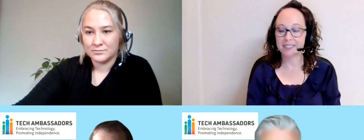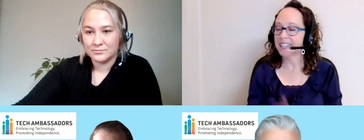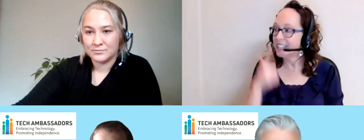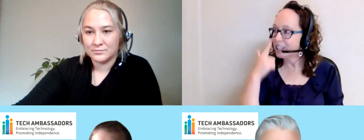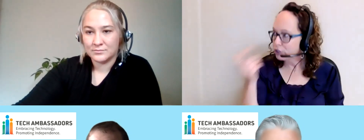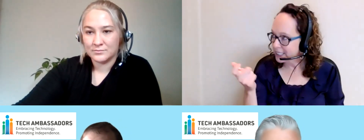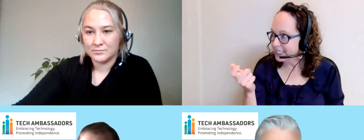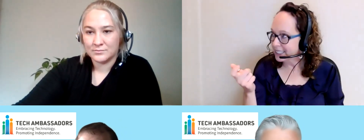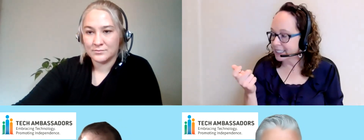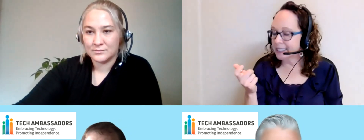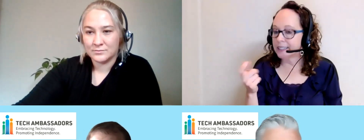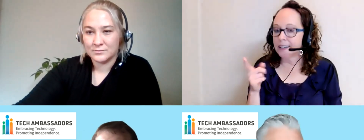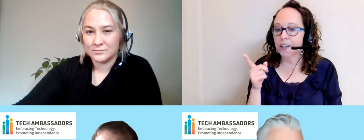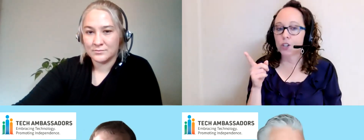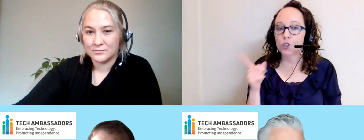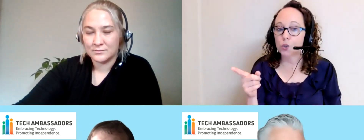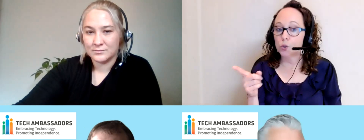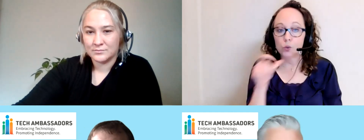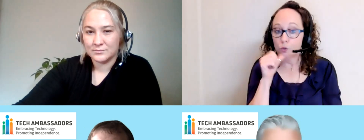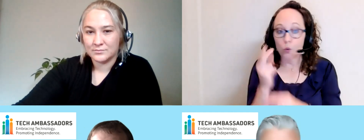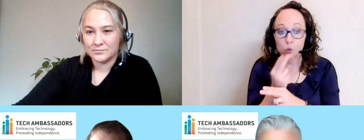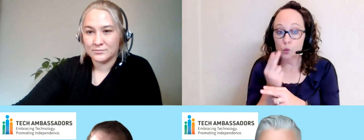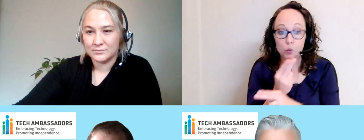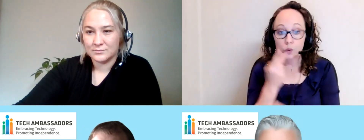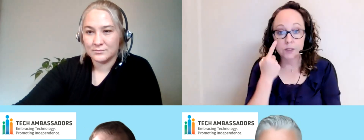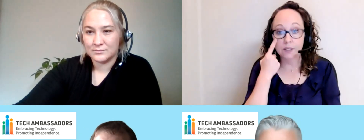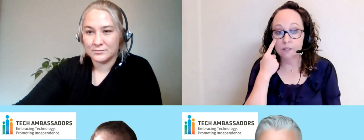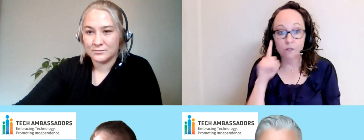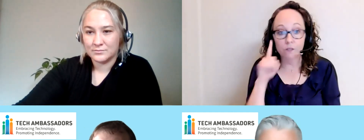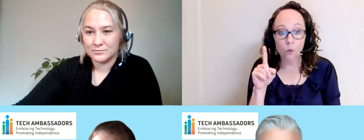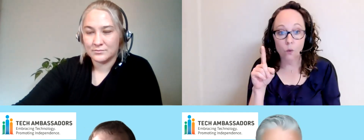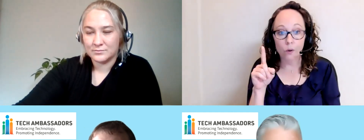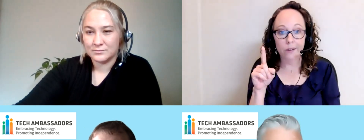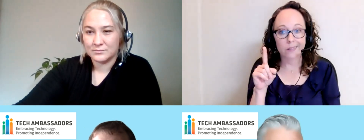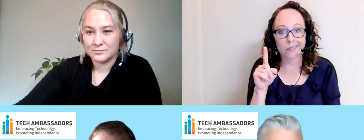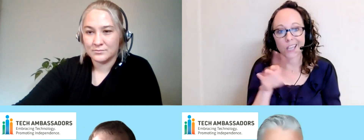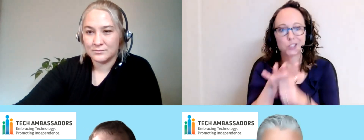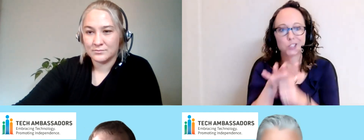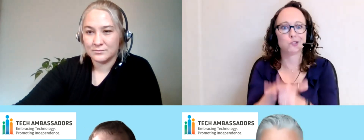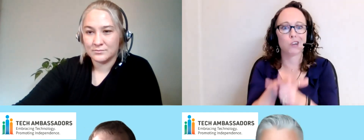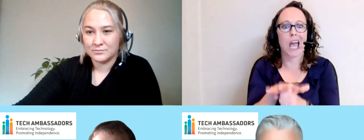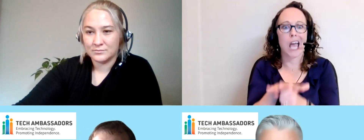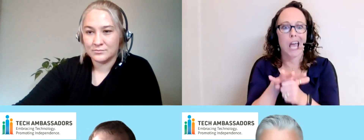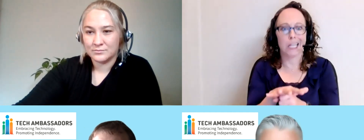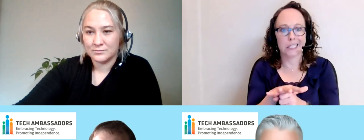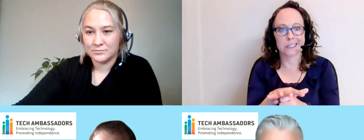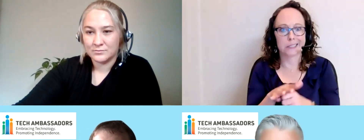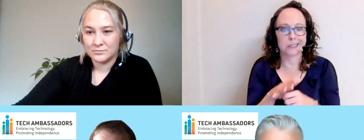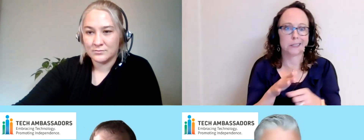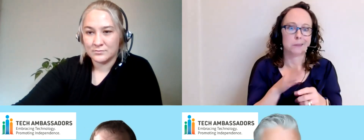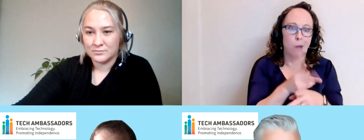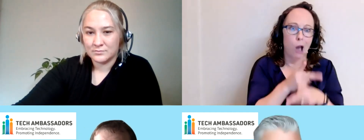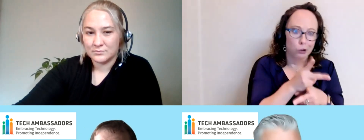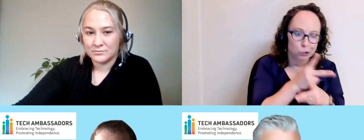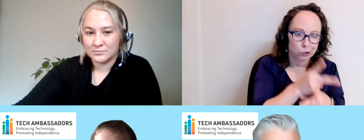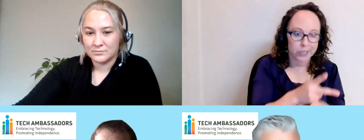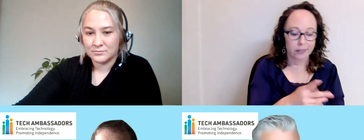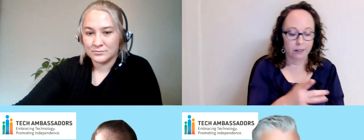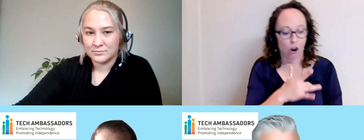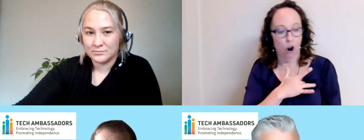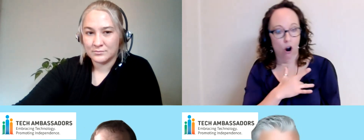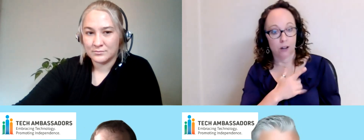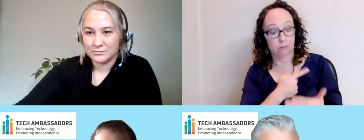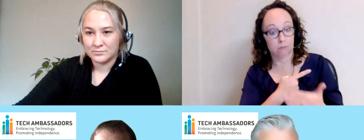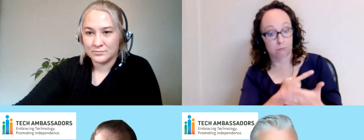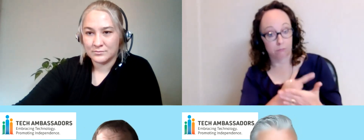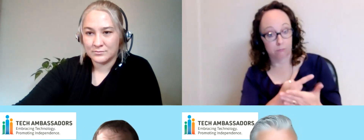don't use it for things like stress monitoring or heartbeat or. Well, I think you can, can't